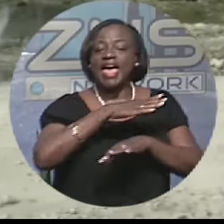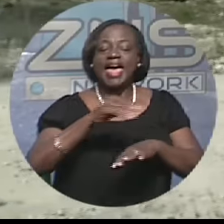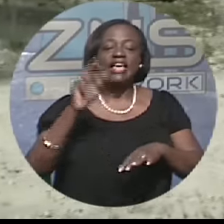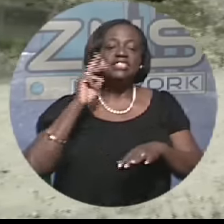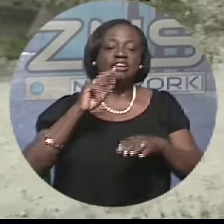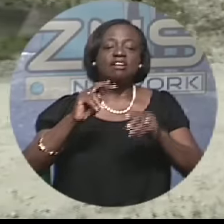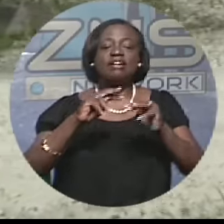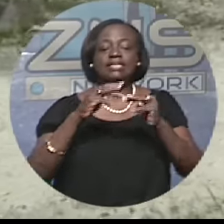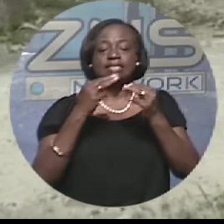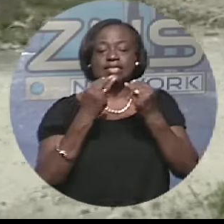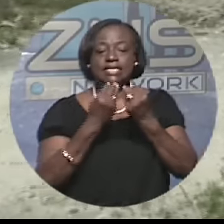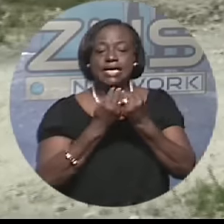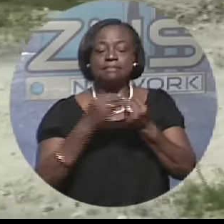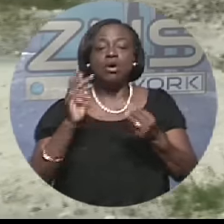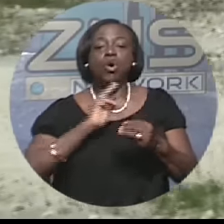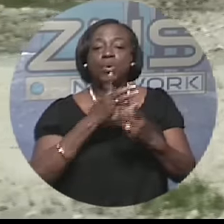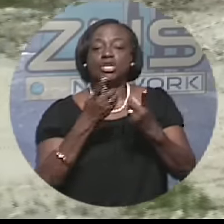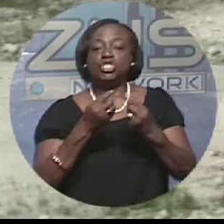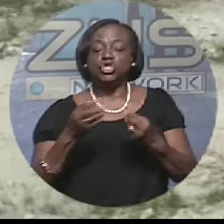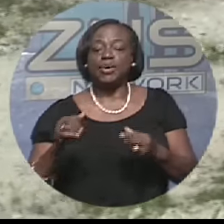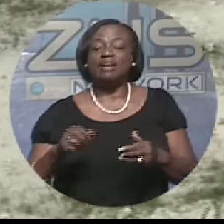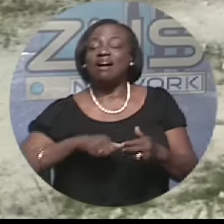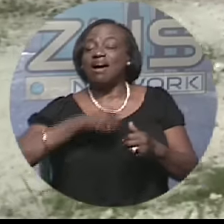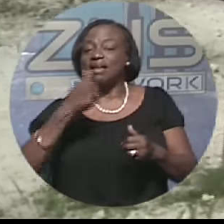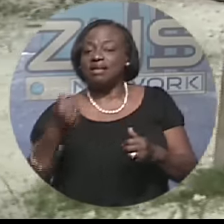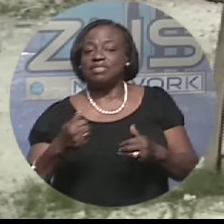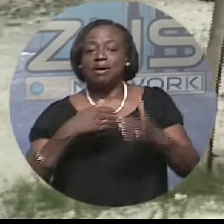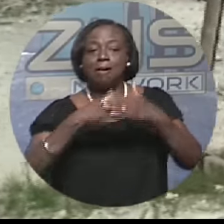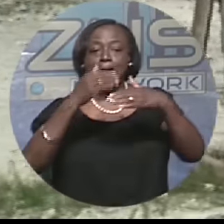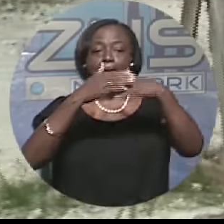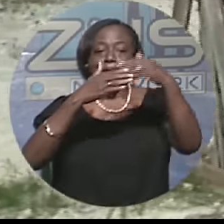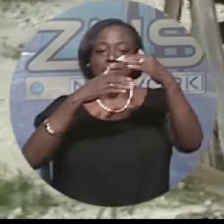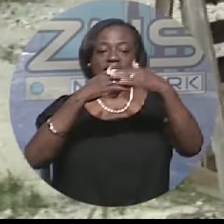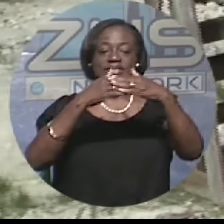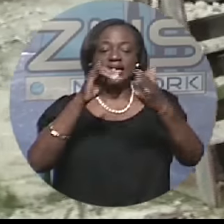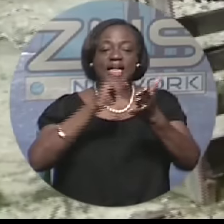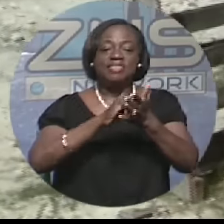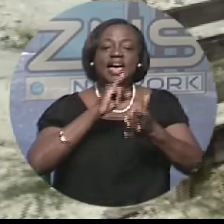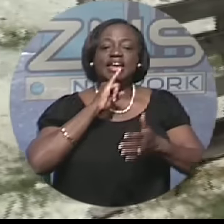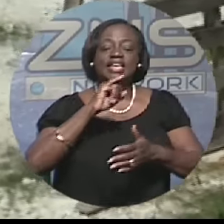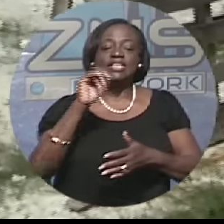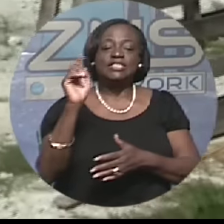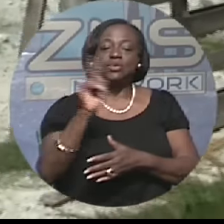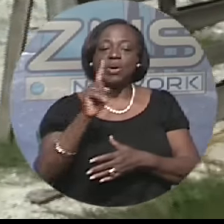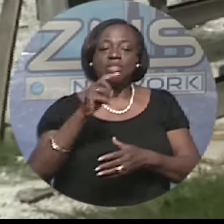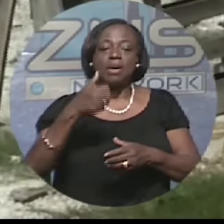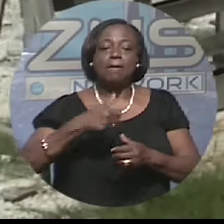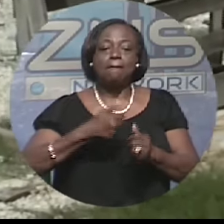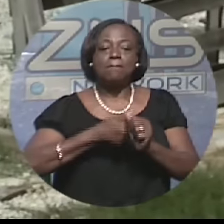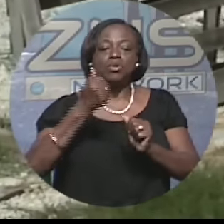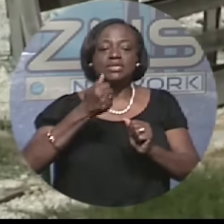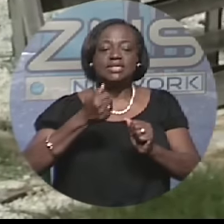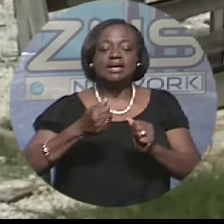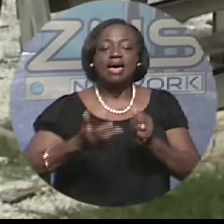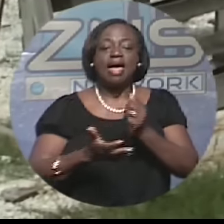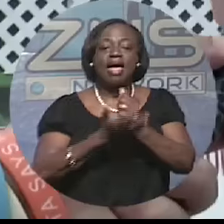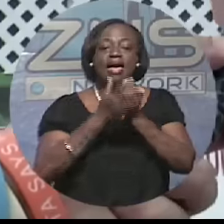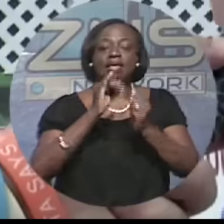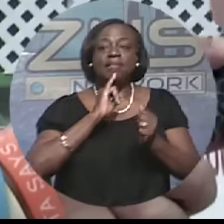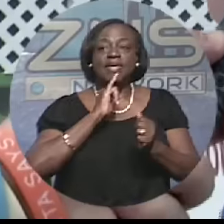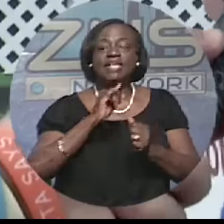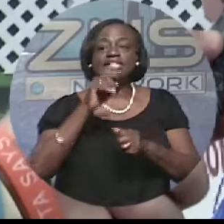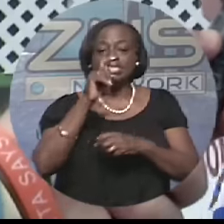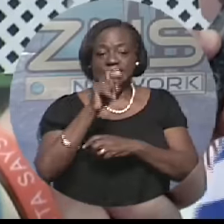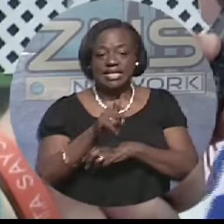as you can see, we're doing another building over there, as Diane mentioned to you, and that is where our most help right now is needed. So anybody wants to contribute to the